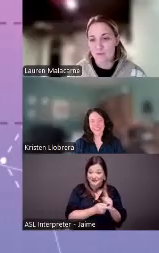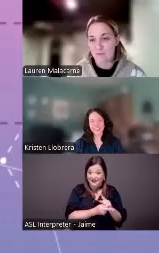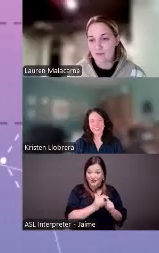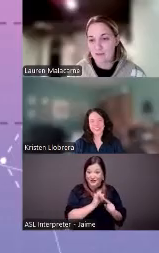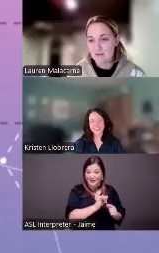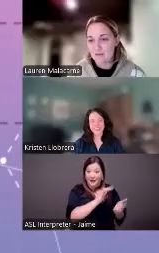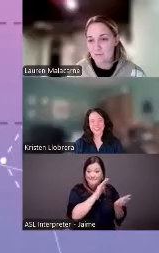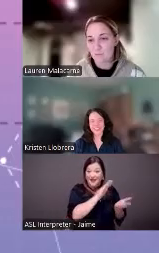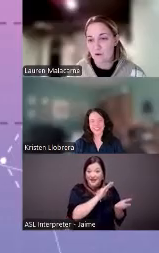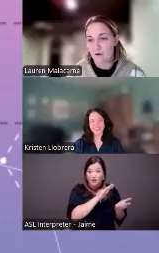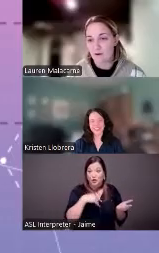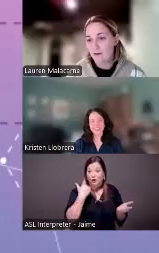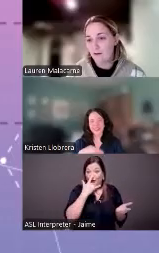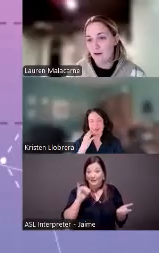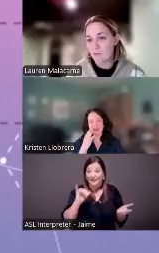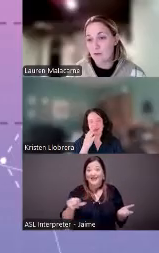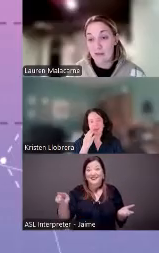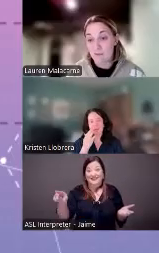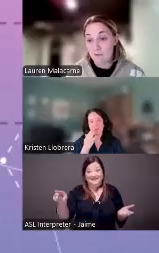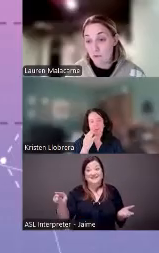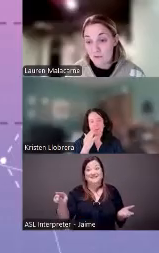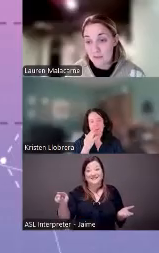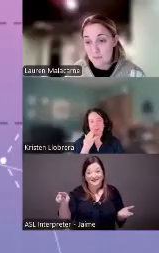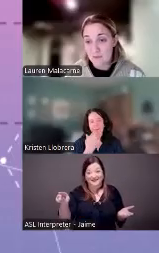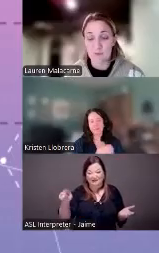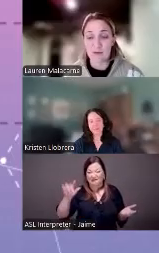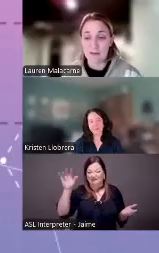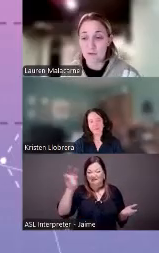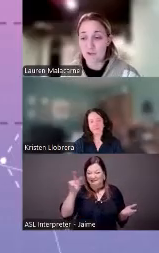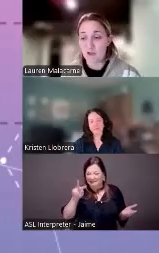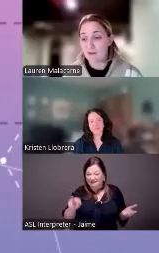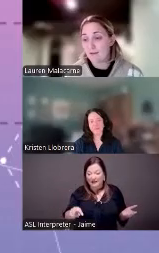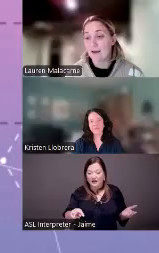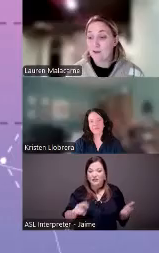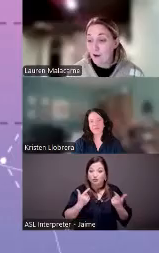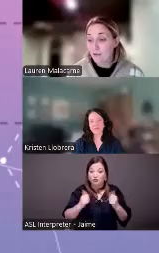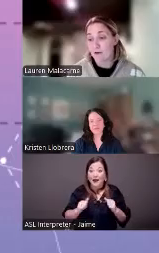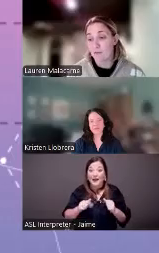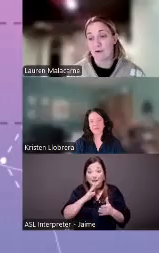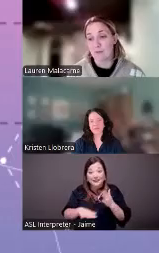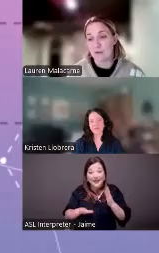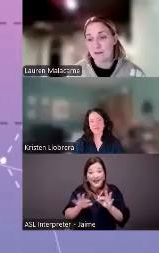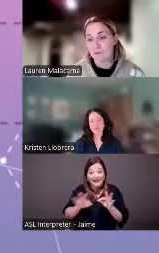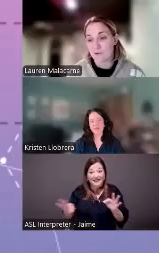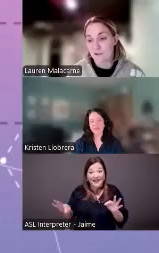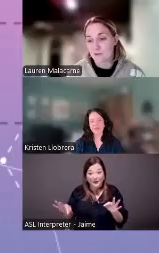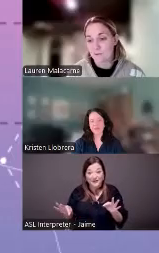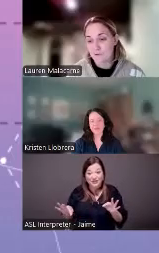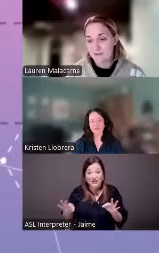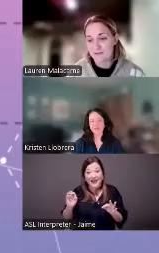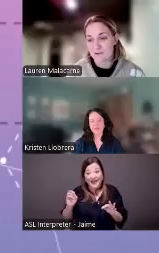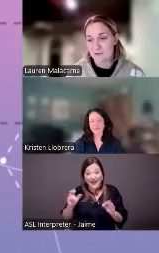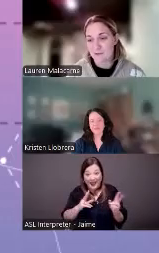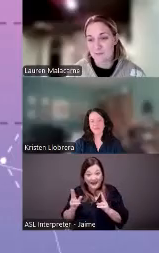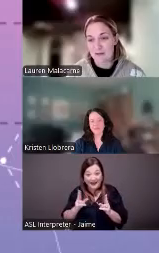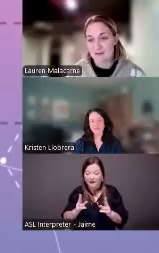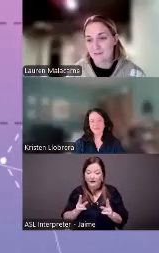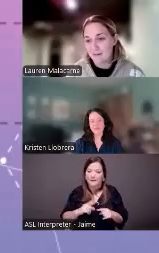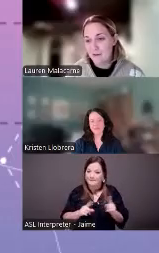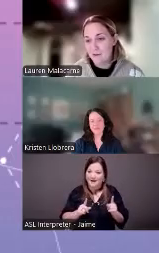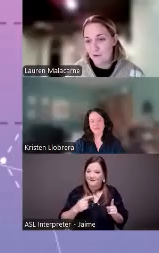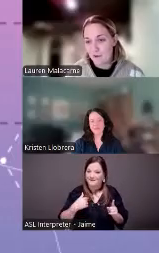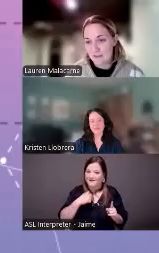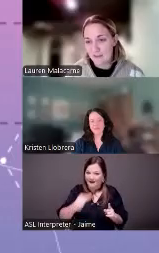of looks something like this, where we gave a first attempt at a plain language edit, had not thought about a plain language consultant. So this was